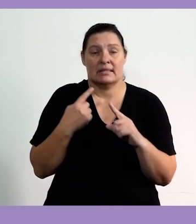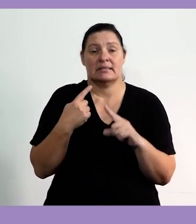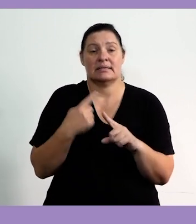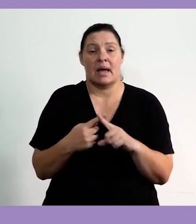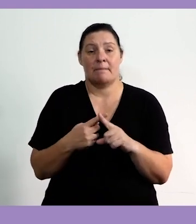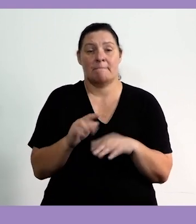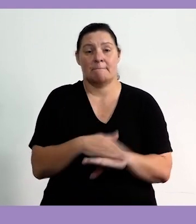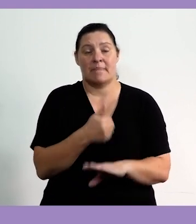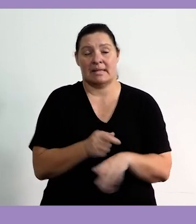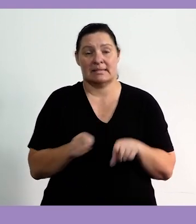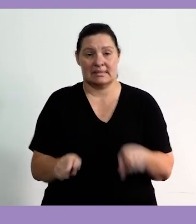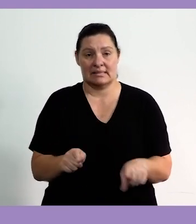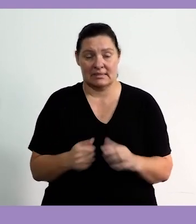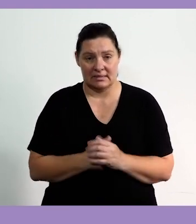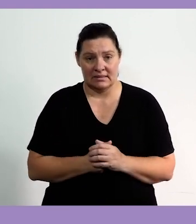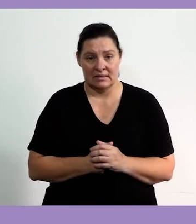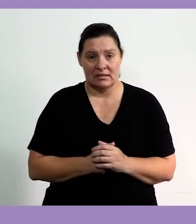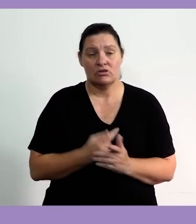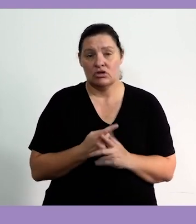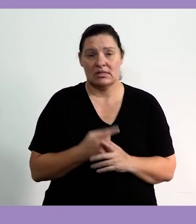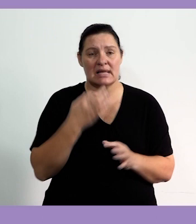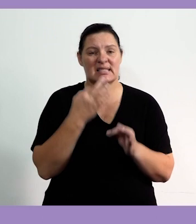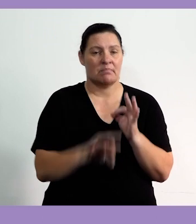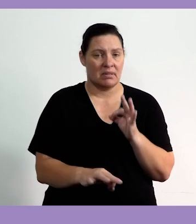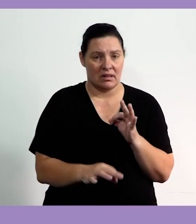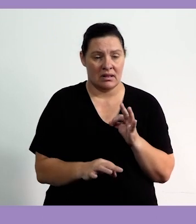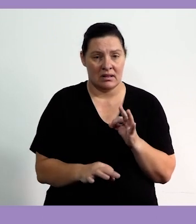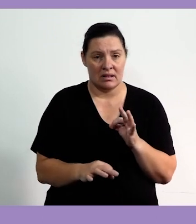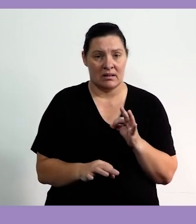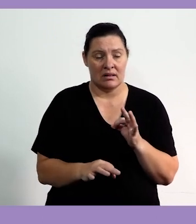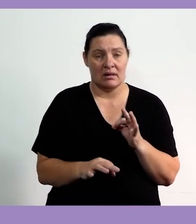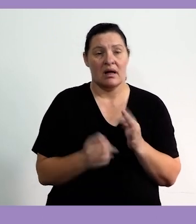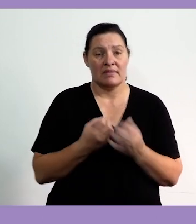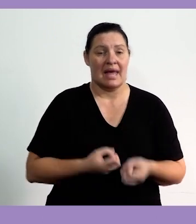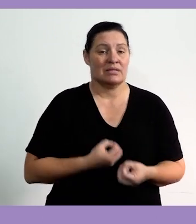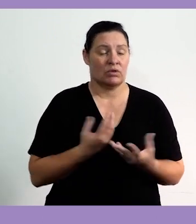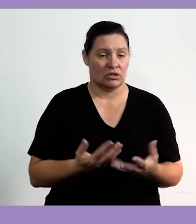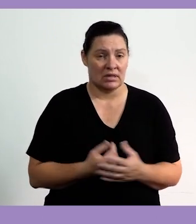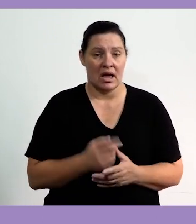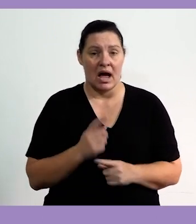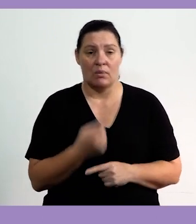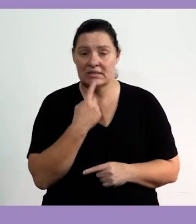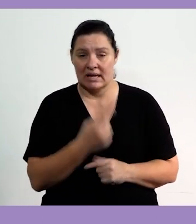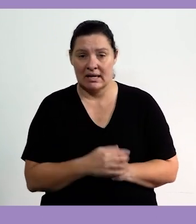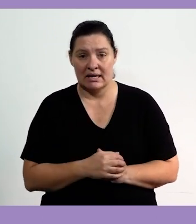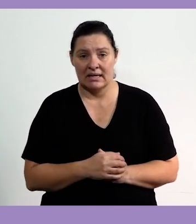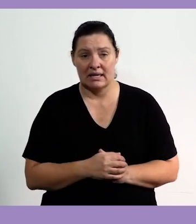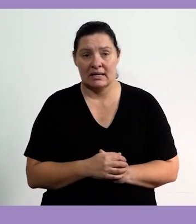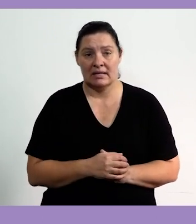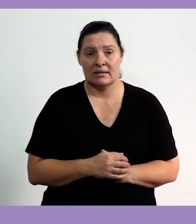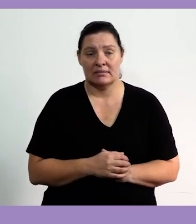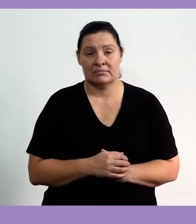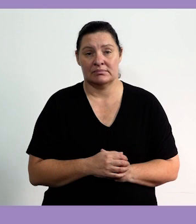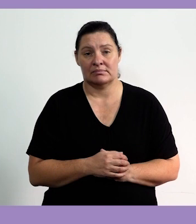can multiply the bases. So, just to simplify the expression, I am going